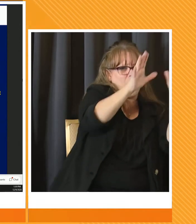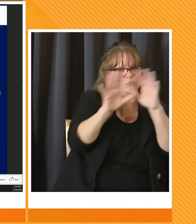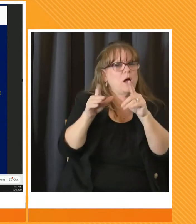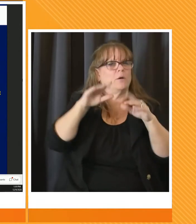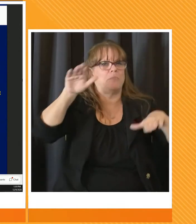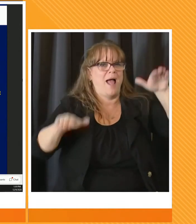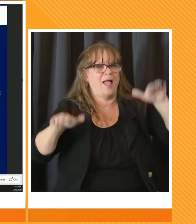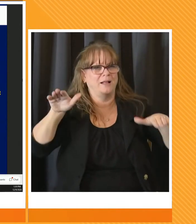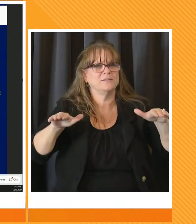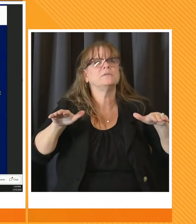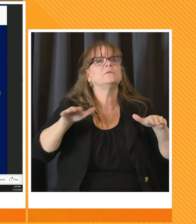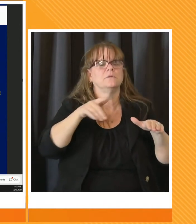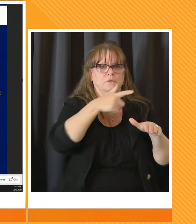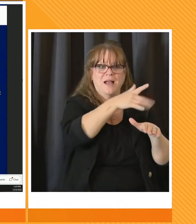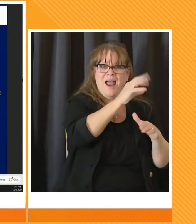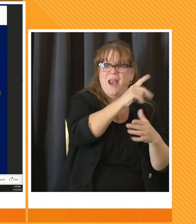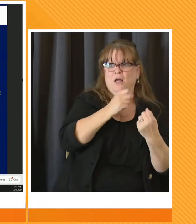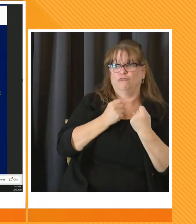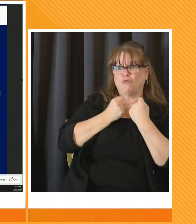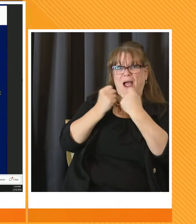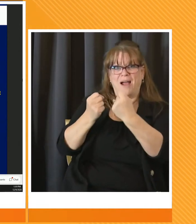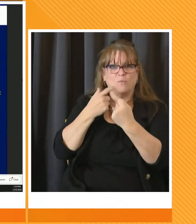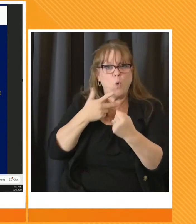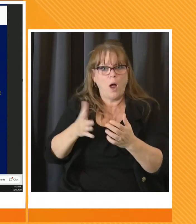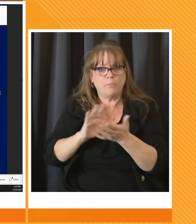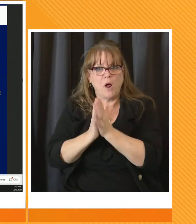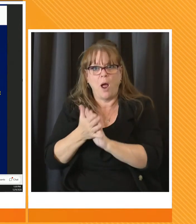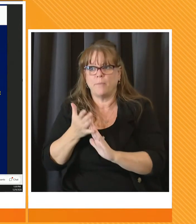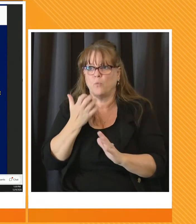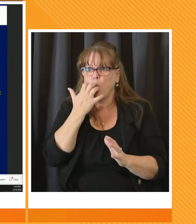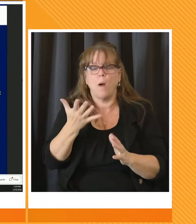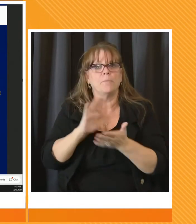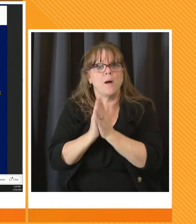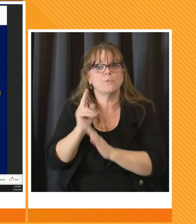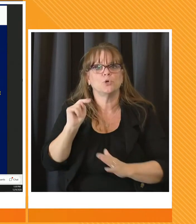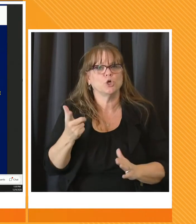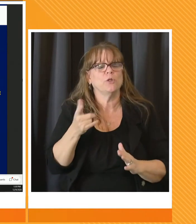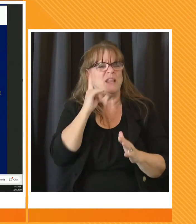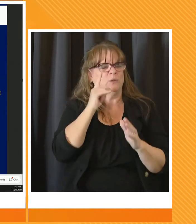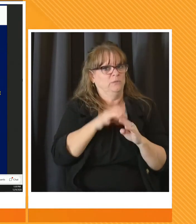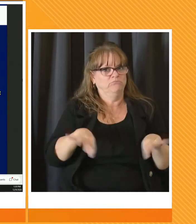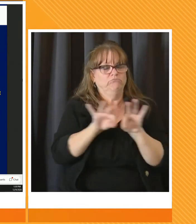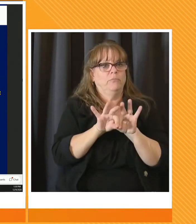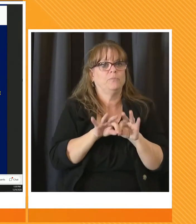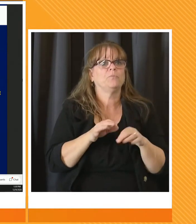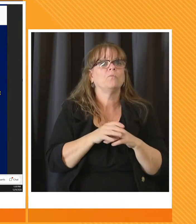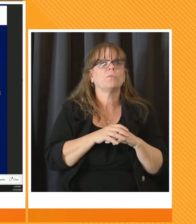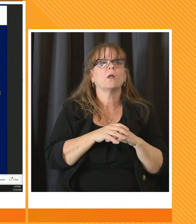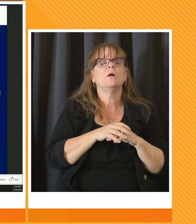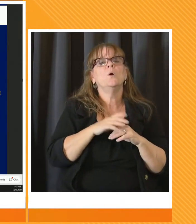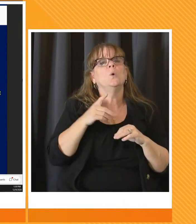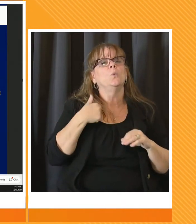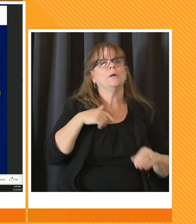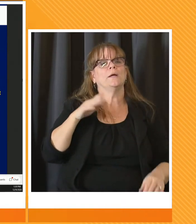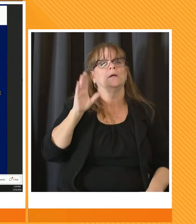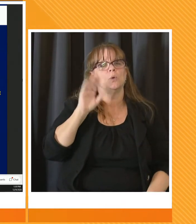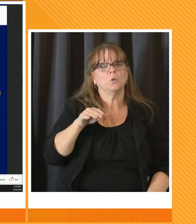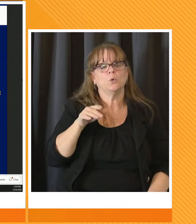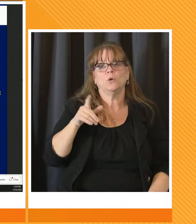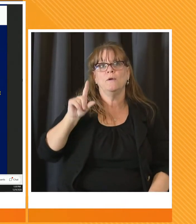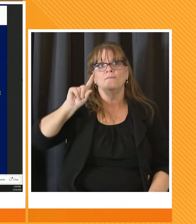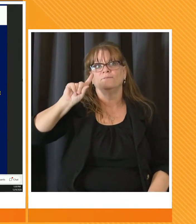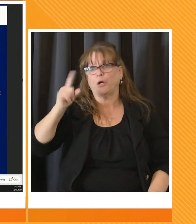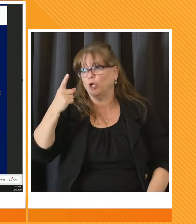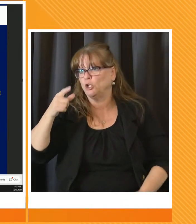we know that early doses are going to be very limited, but over time they will expand. All doses will be free,